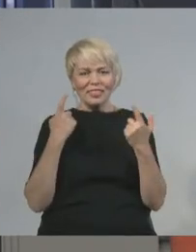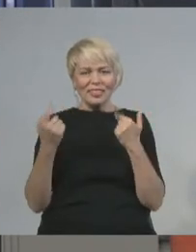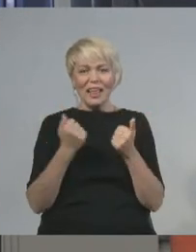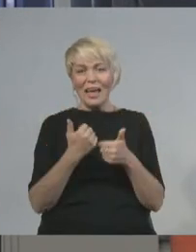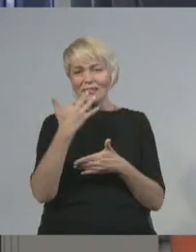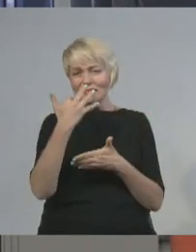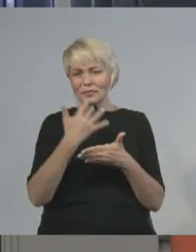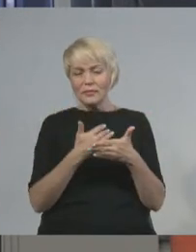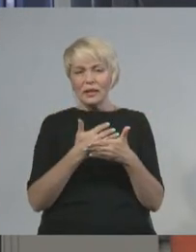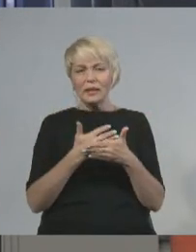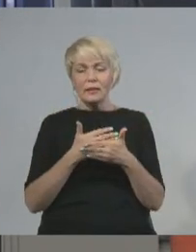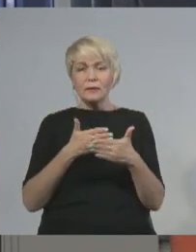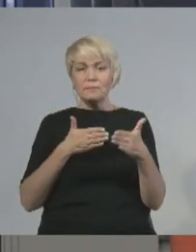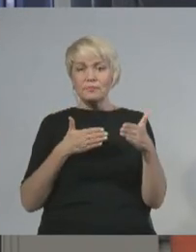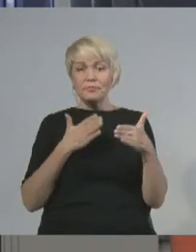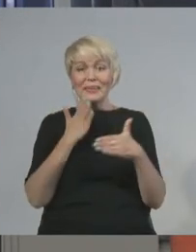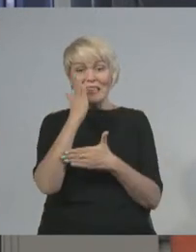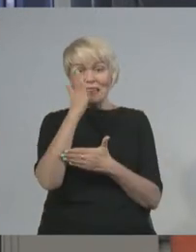when you